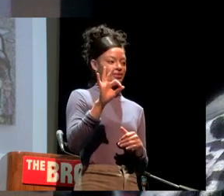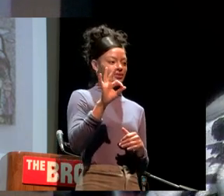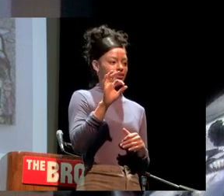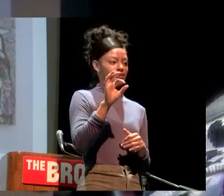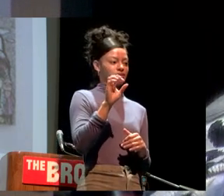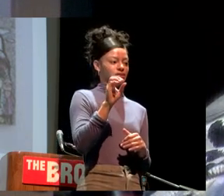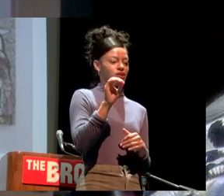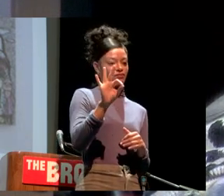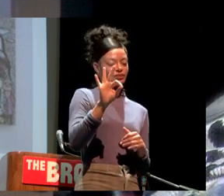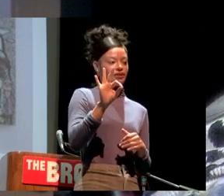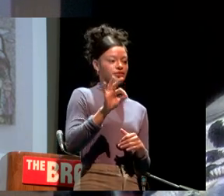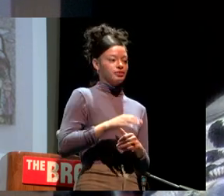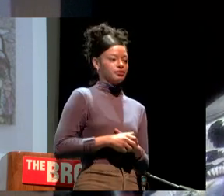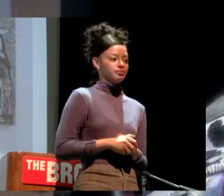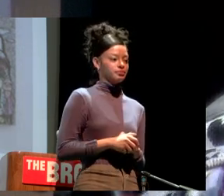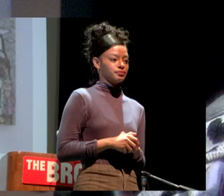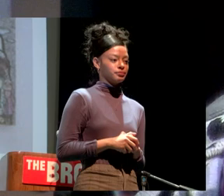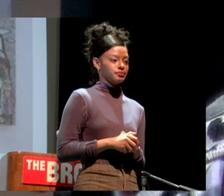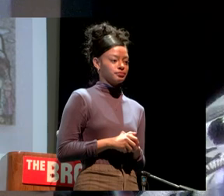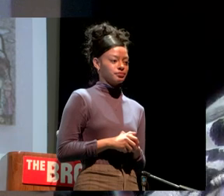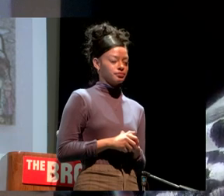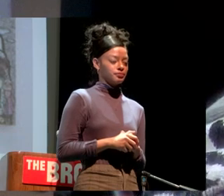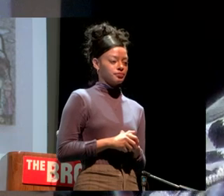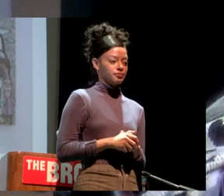this world, I have to, you know,